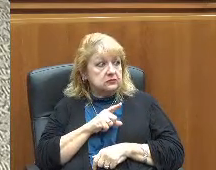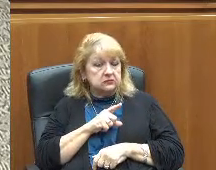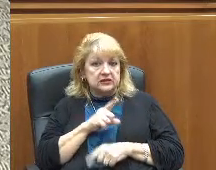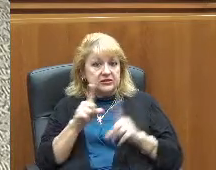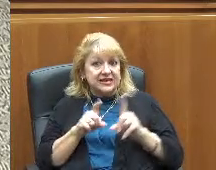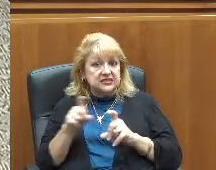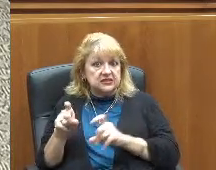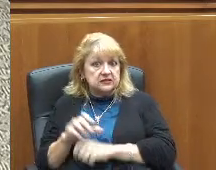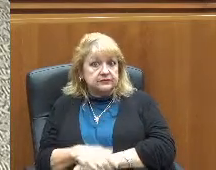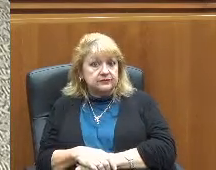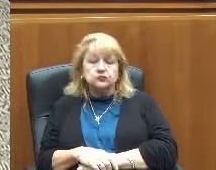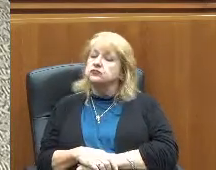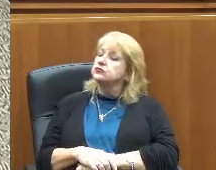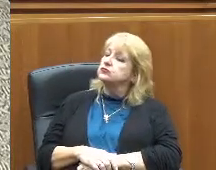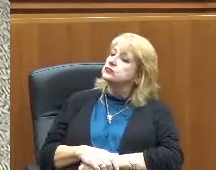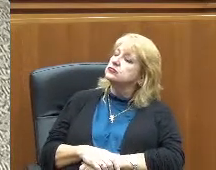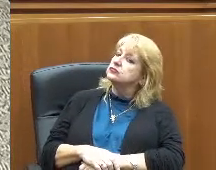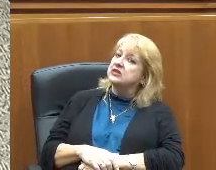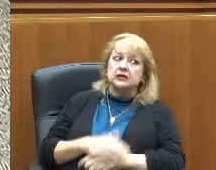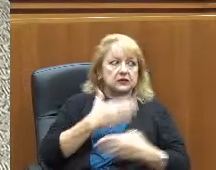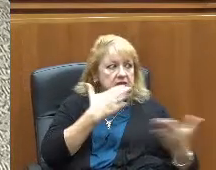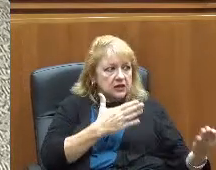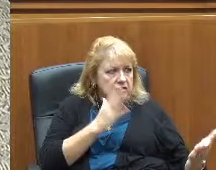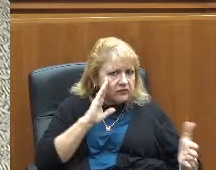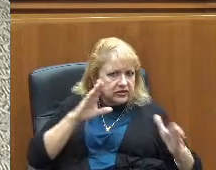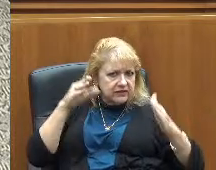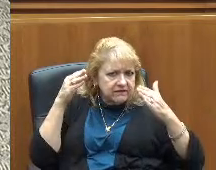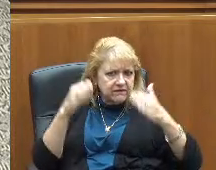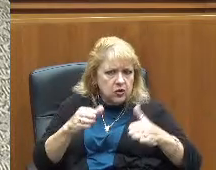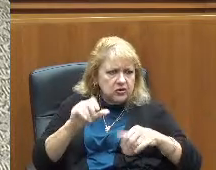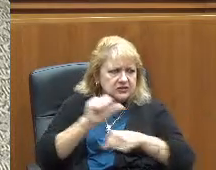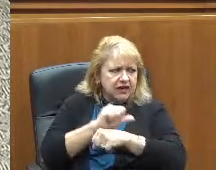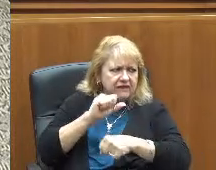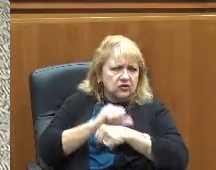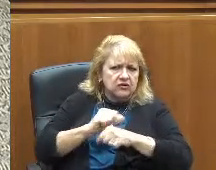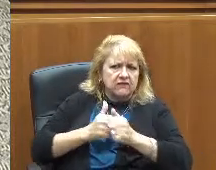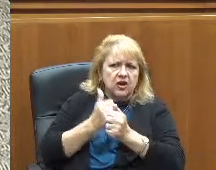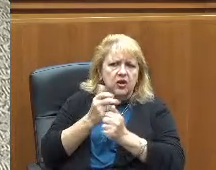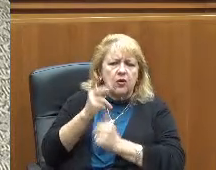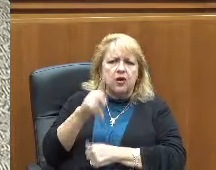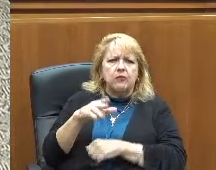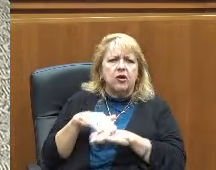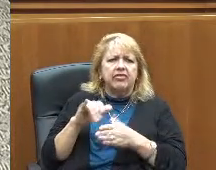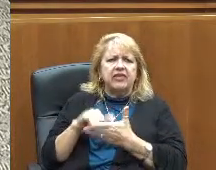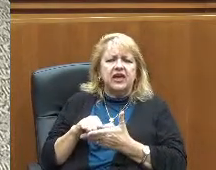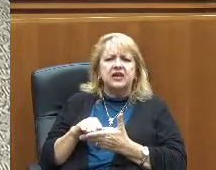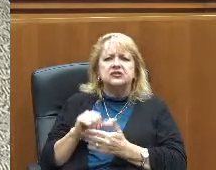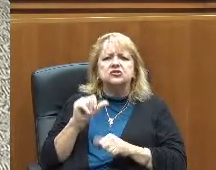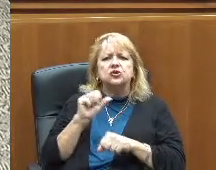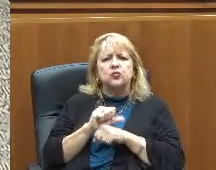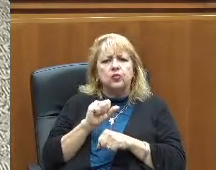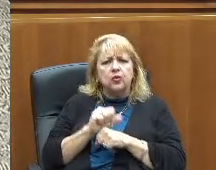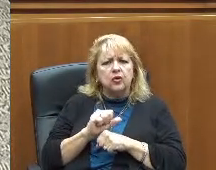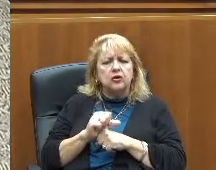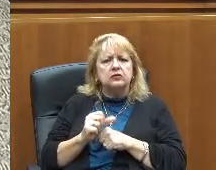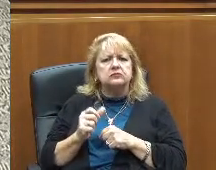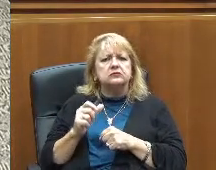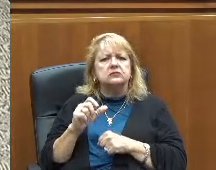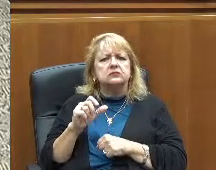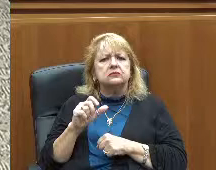Mr. Morris? So first of all, thank you for the focused effort to follow up on the work group's